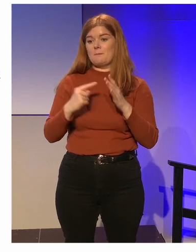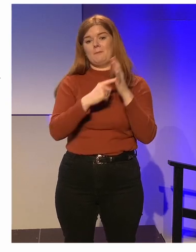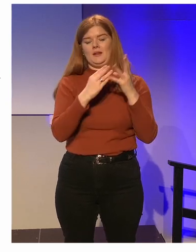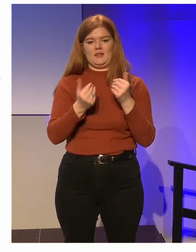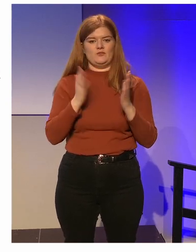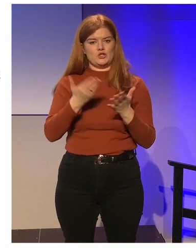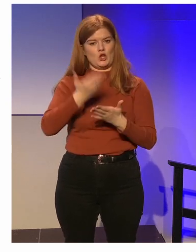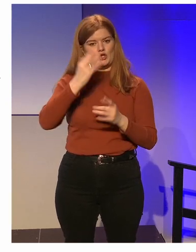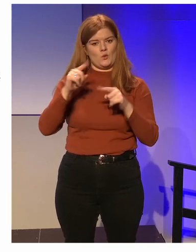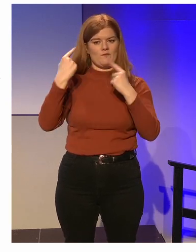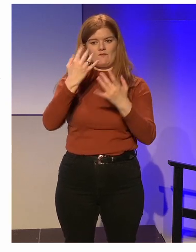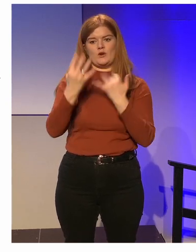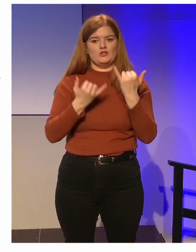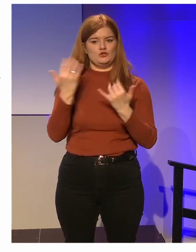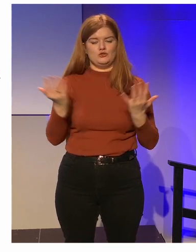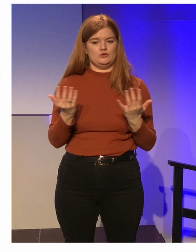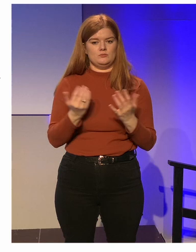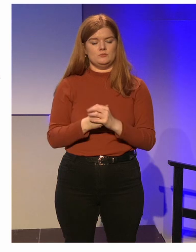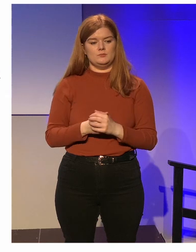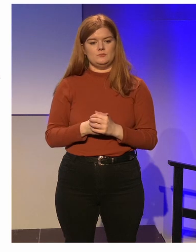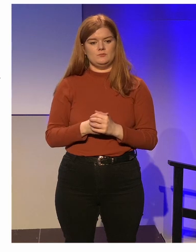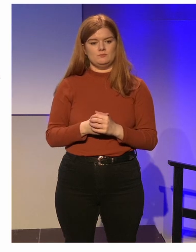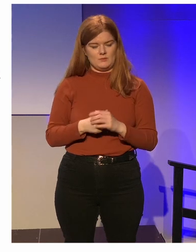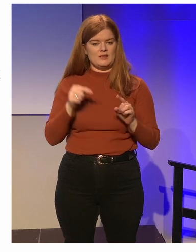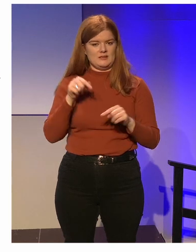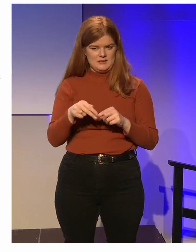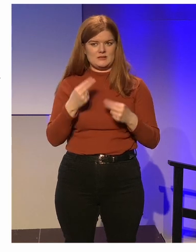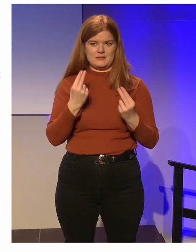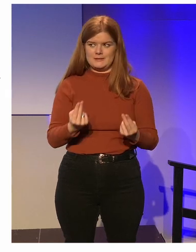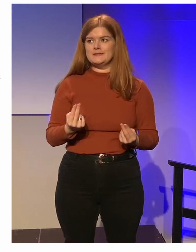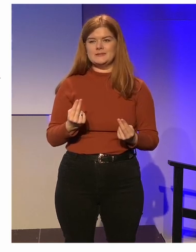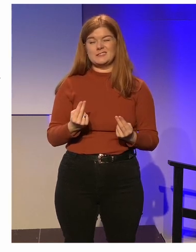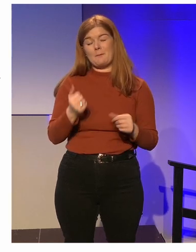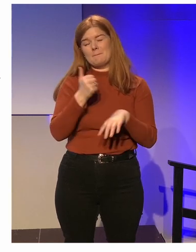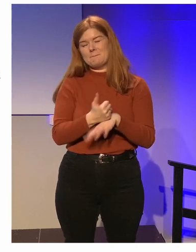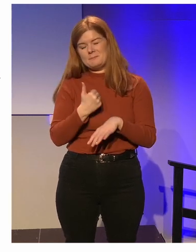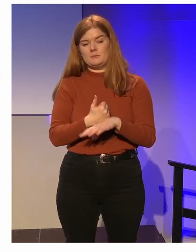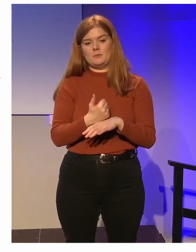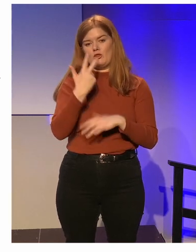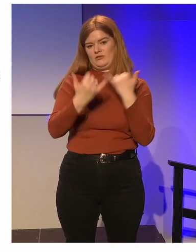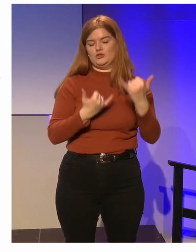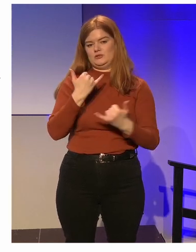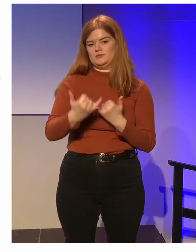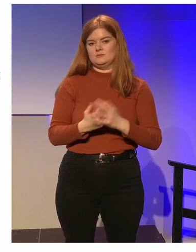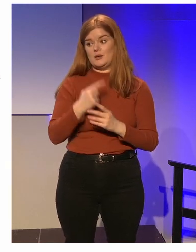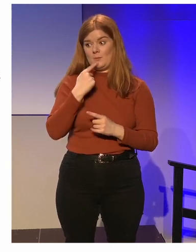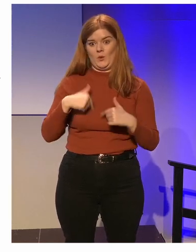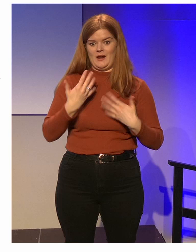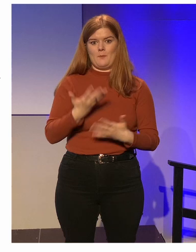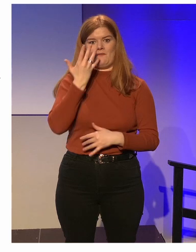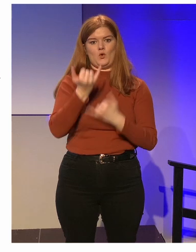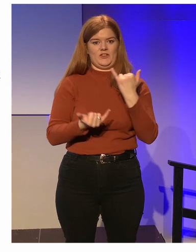that we've learned over the past 4 years is that this is going to take a minimum of 3 years, but we are on year